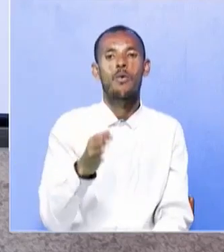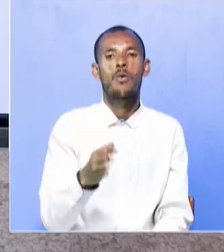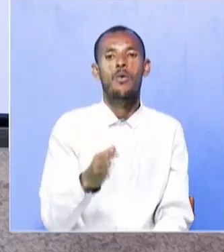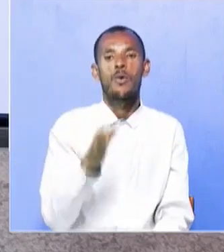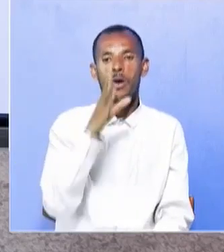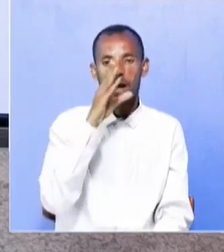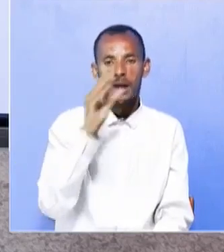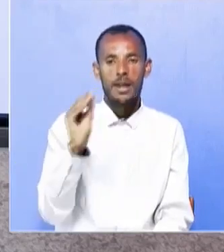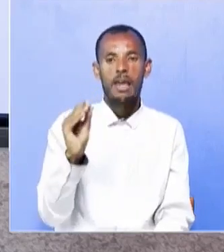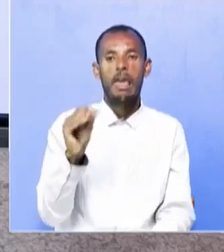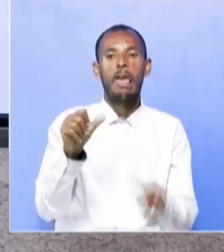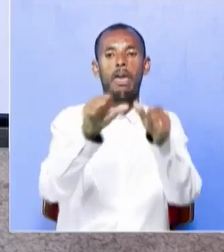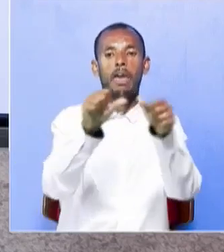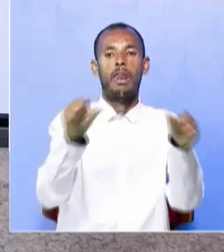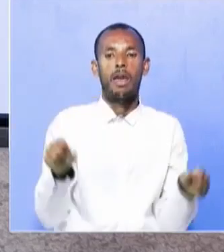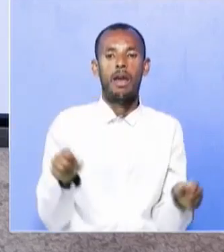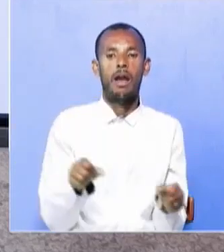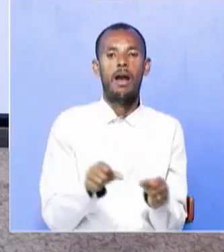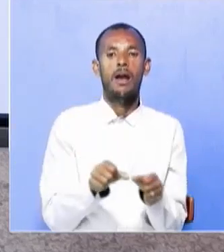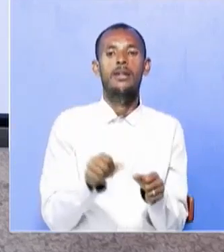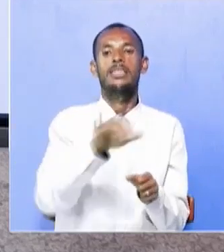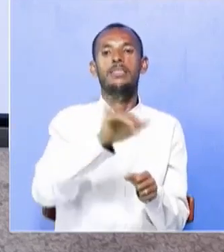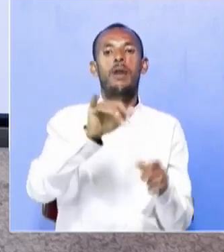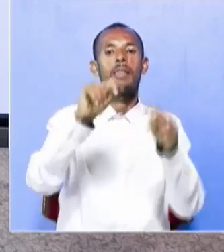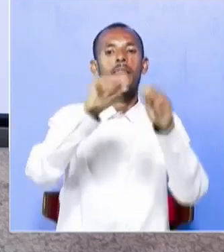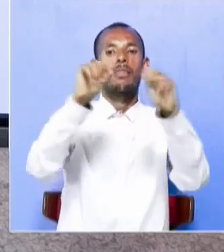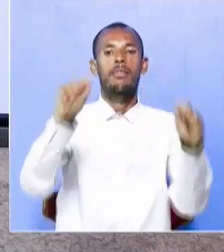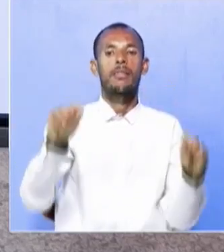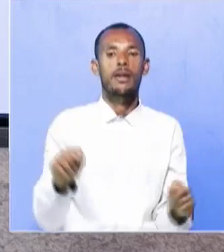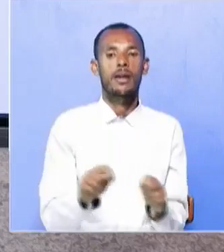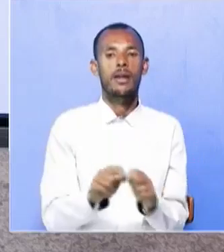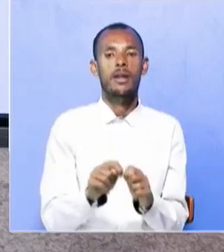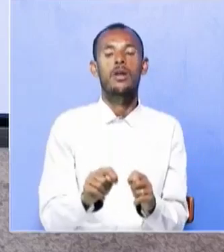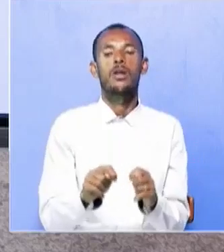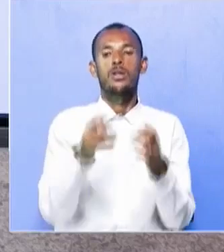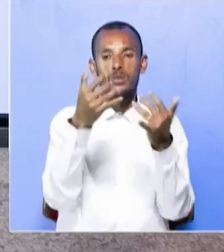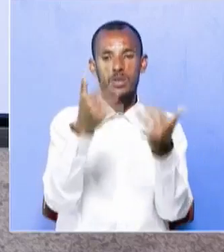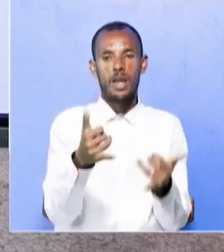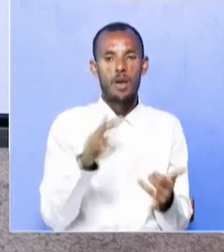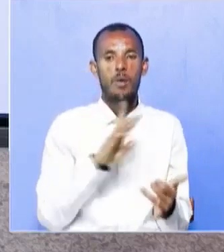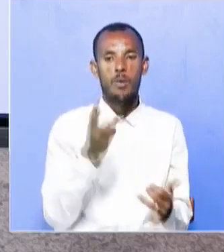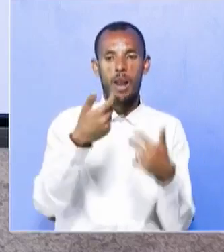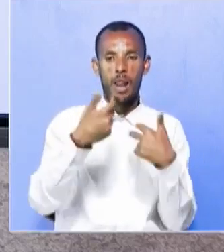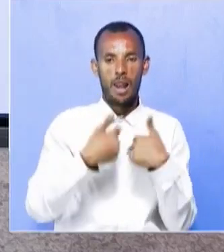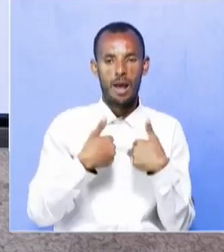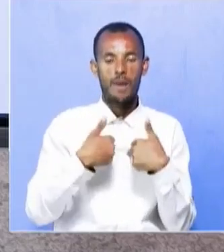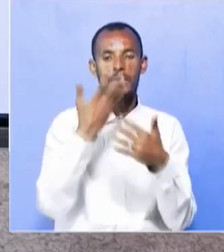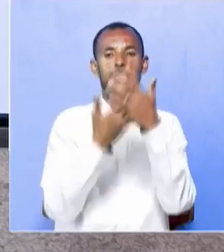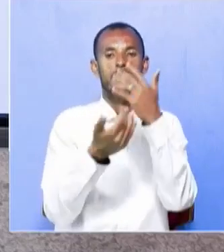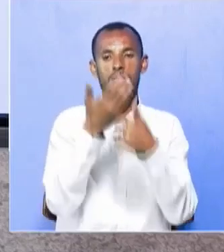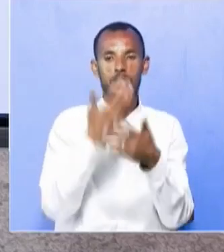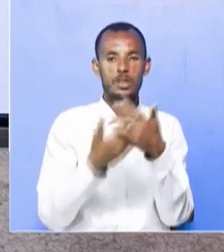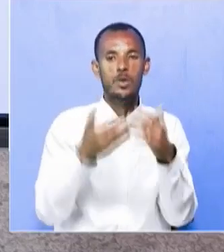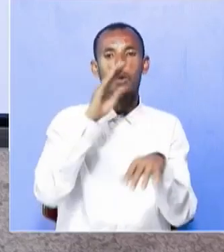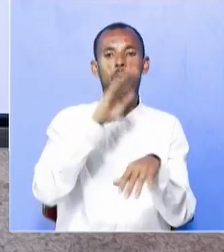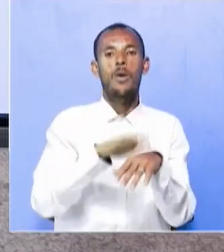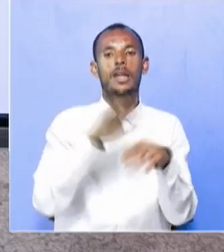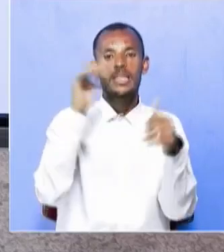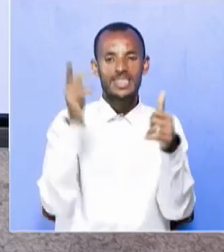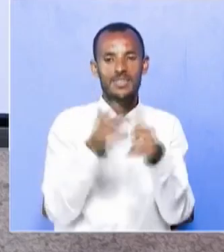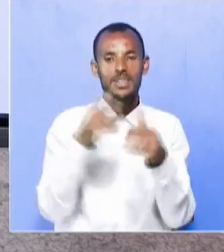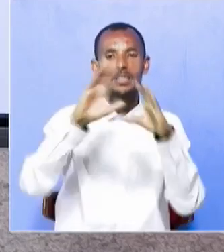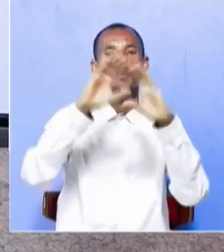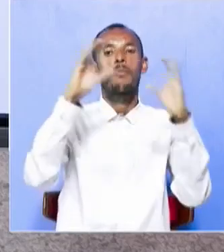and areas of similar triangles. Okay, today we will have a discussion on the first part